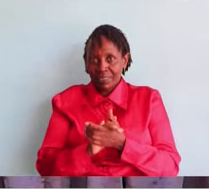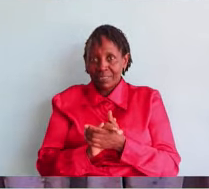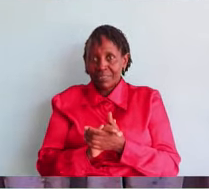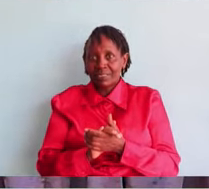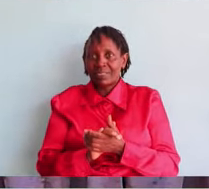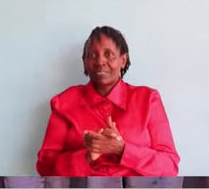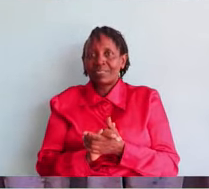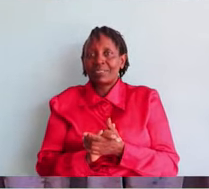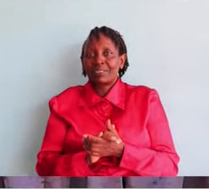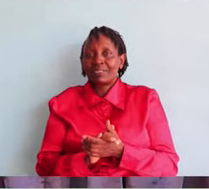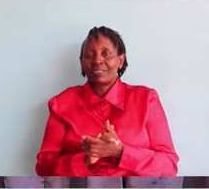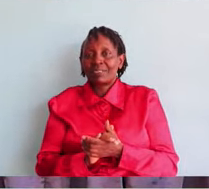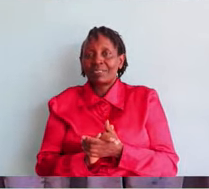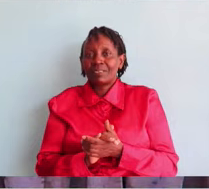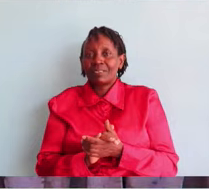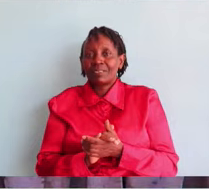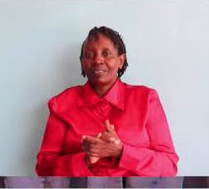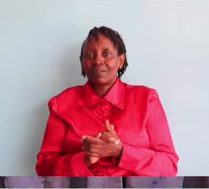in current community church,